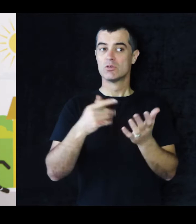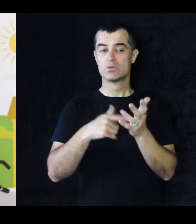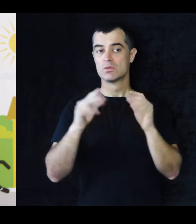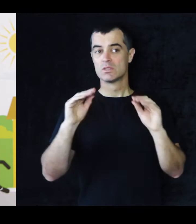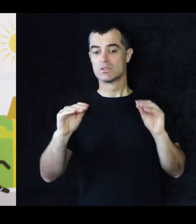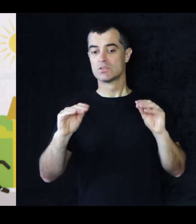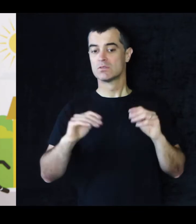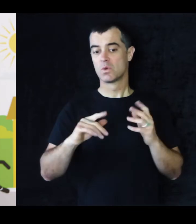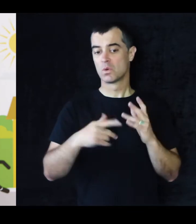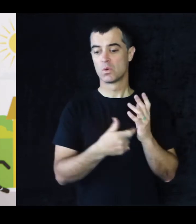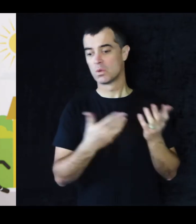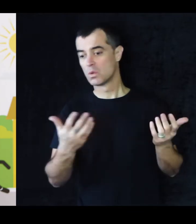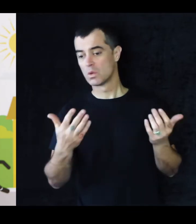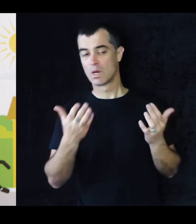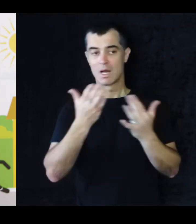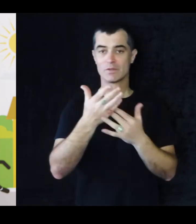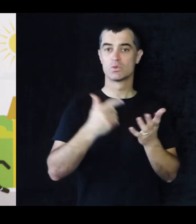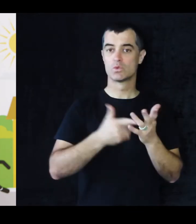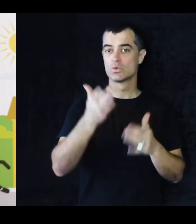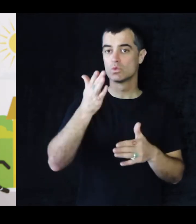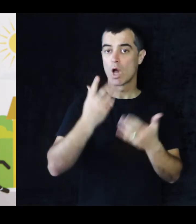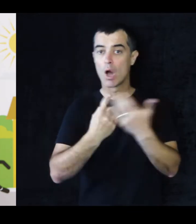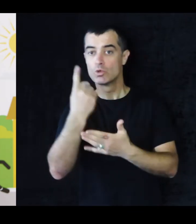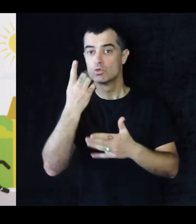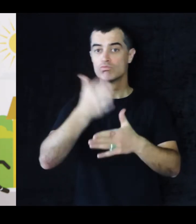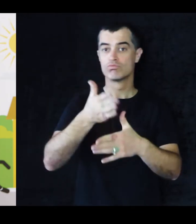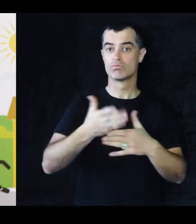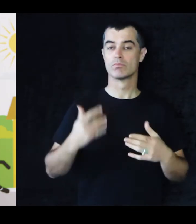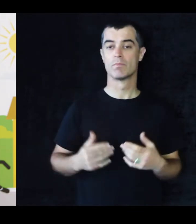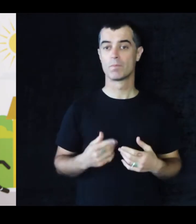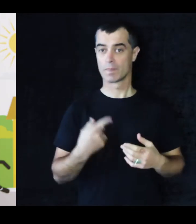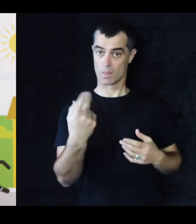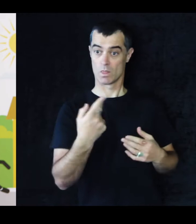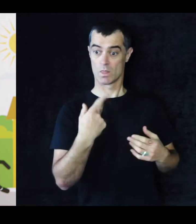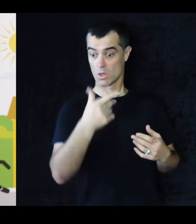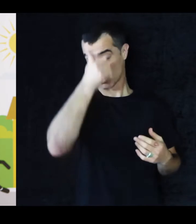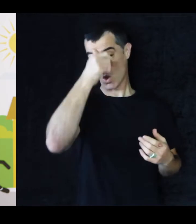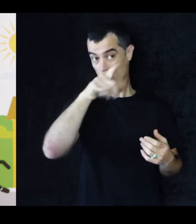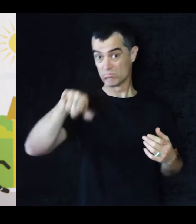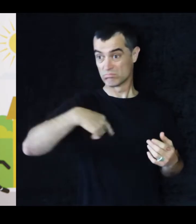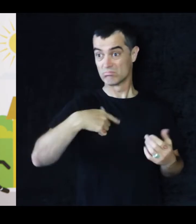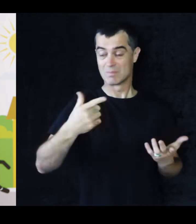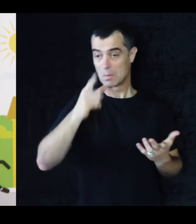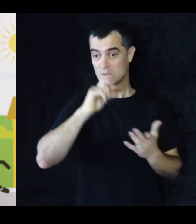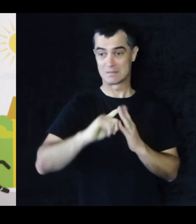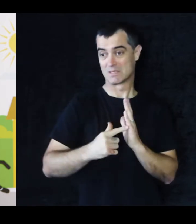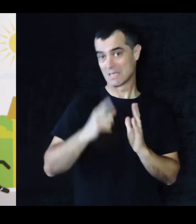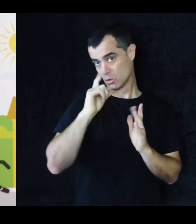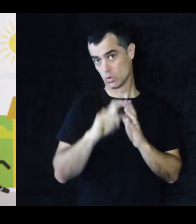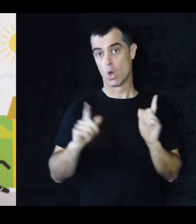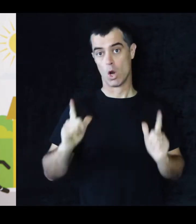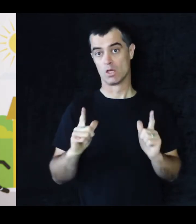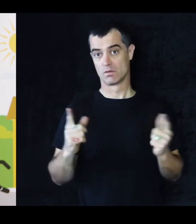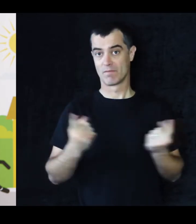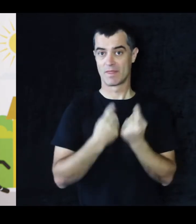given access to the education or access to the jobs. You and I know that people with